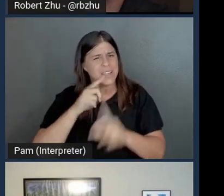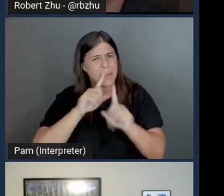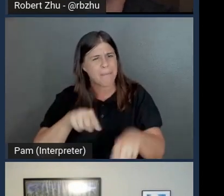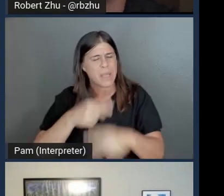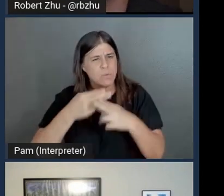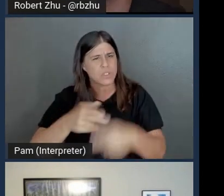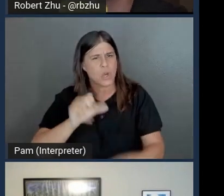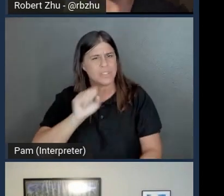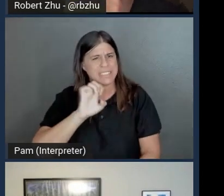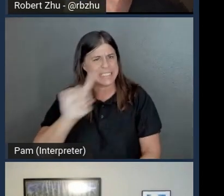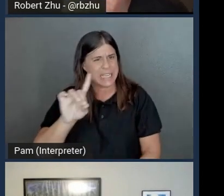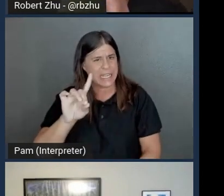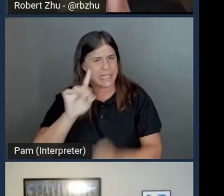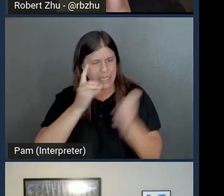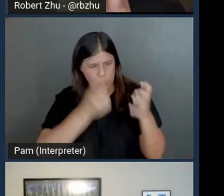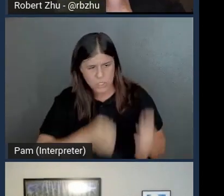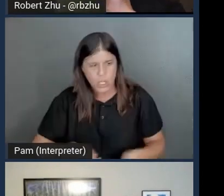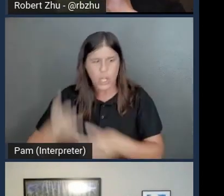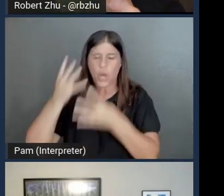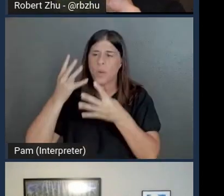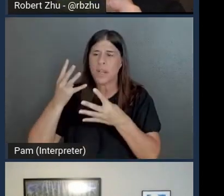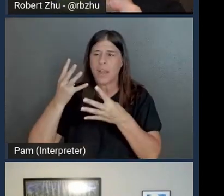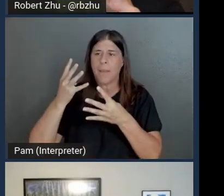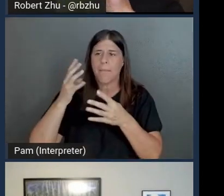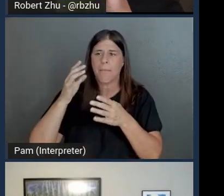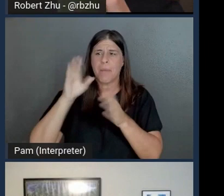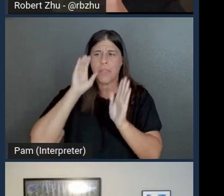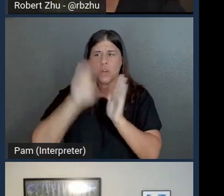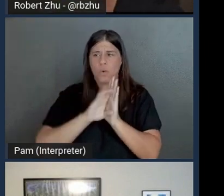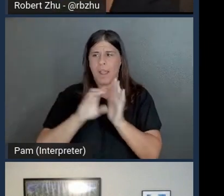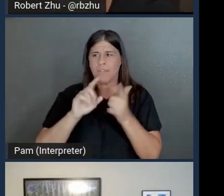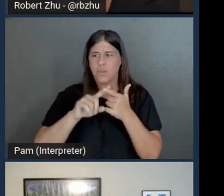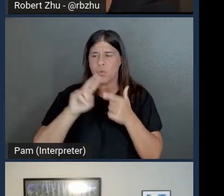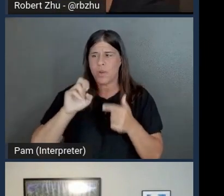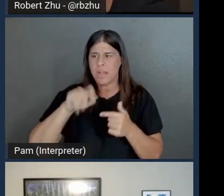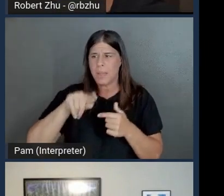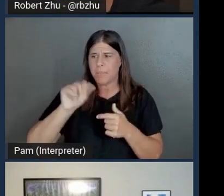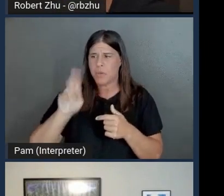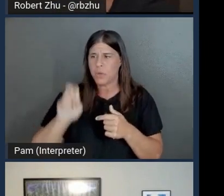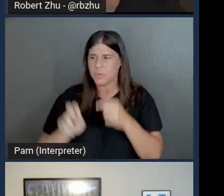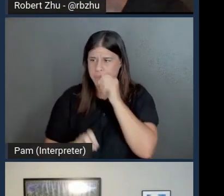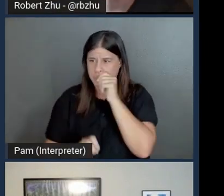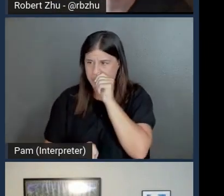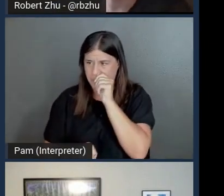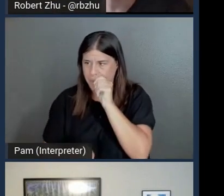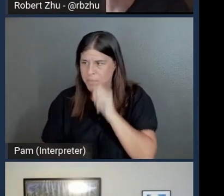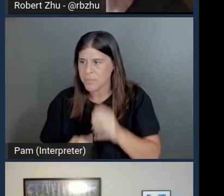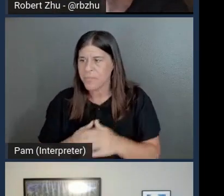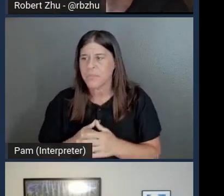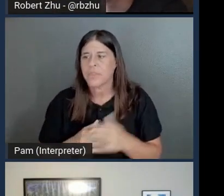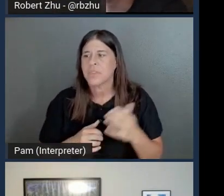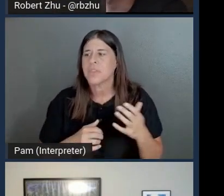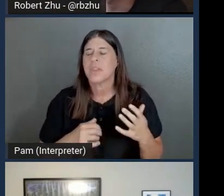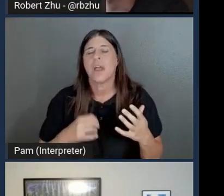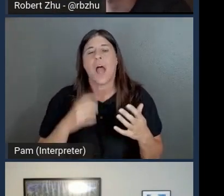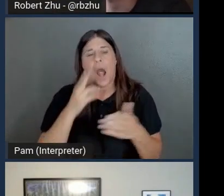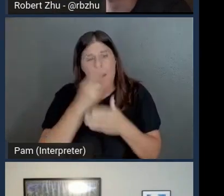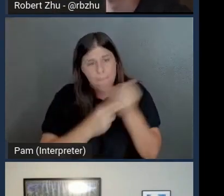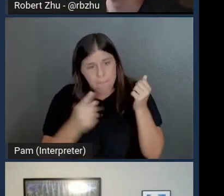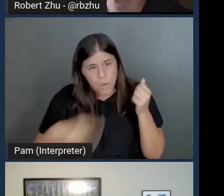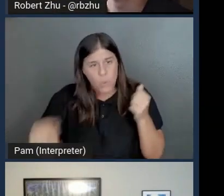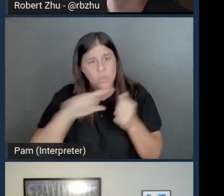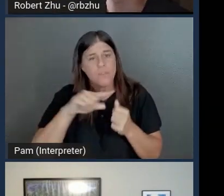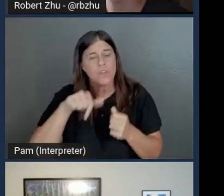up the graph into Neptune. Yes. So are both of these query languages